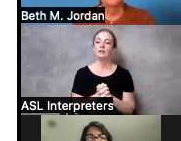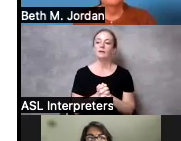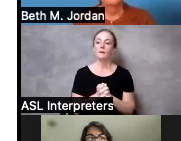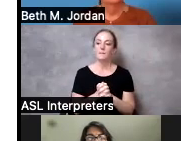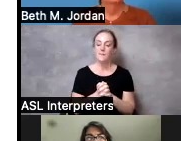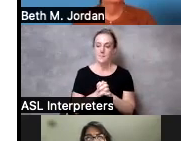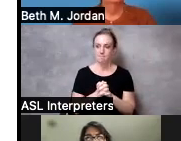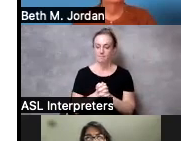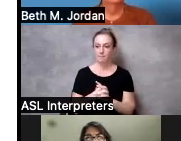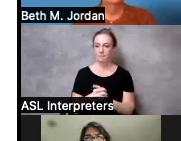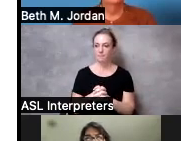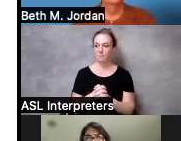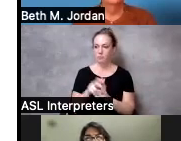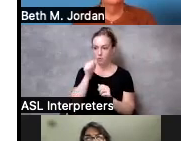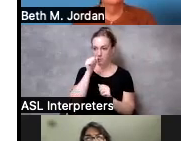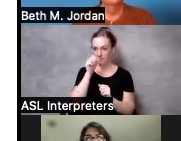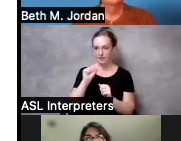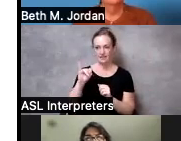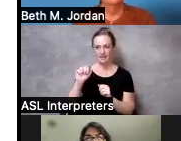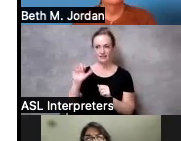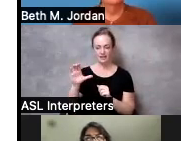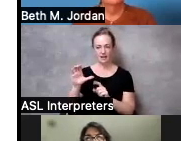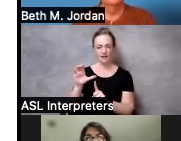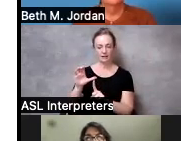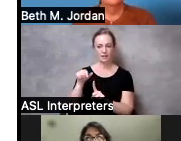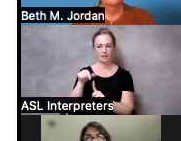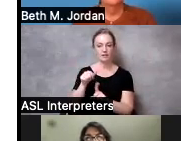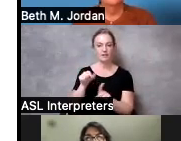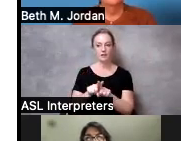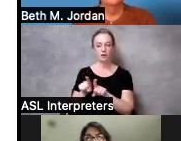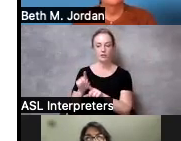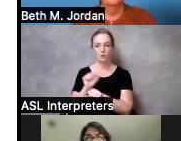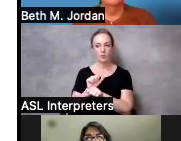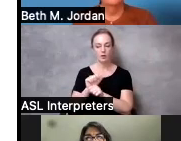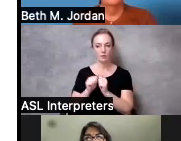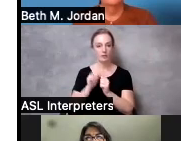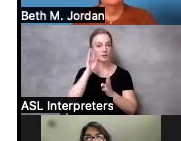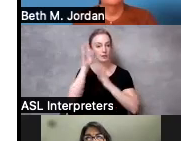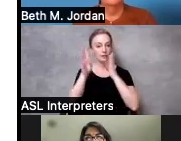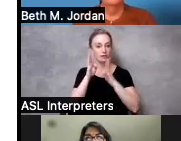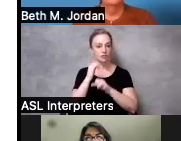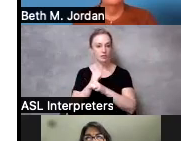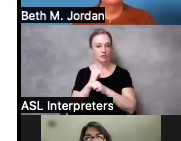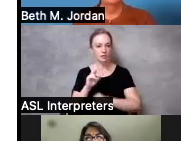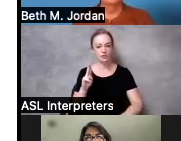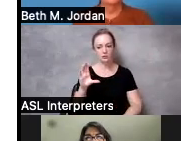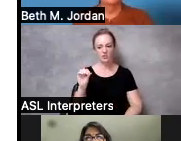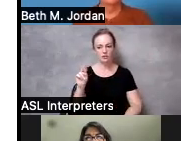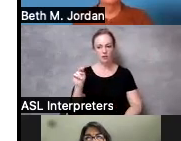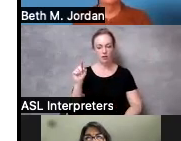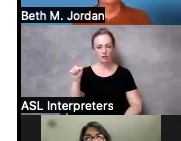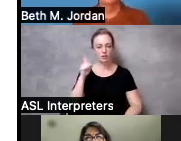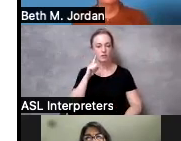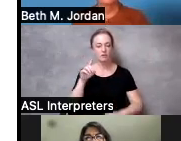the SEAC is also working with the Innovations Institute at UConn to conduct a care